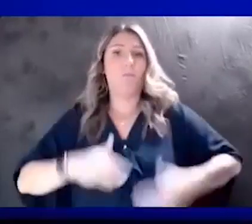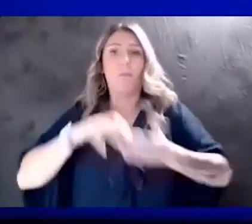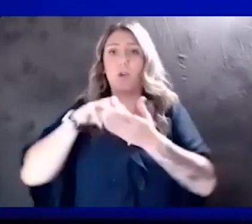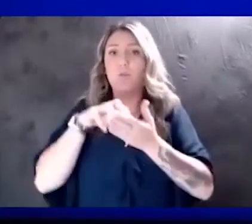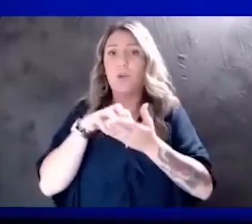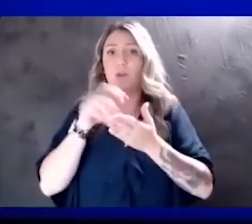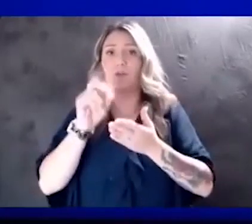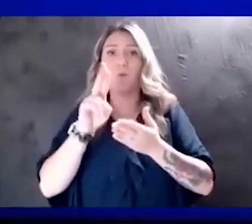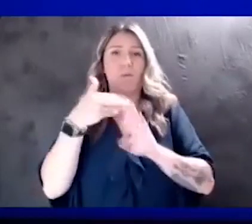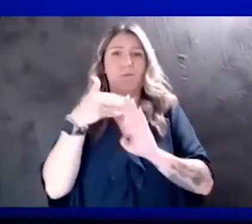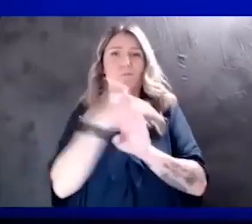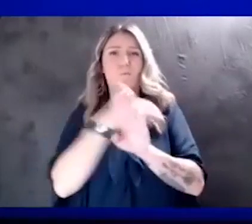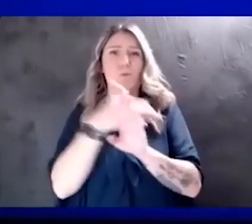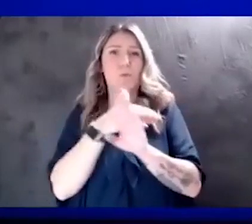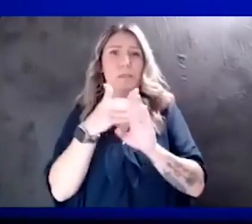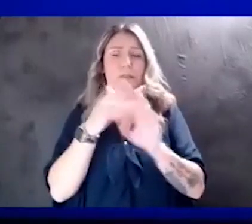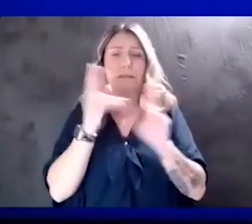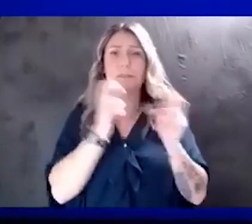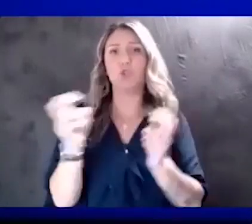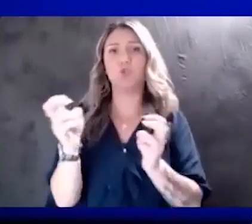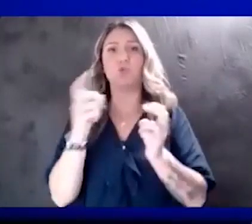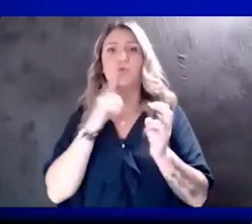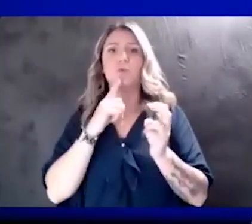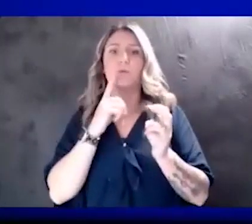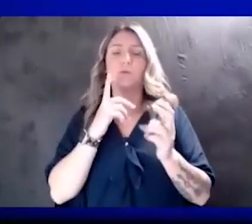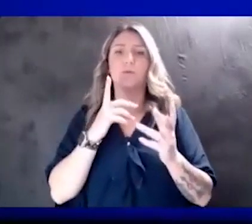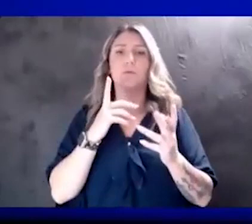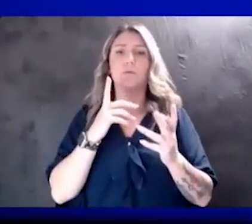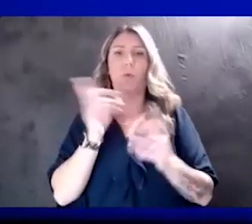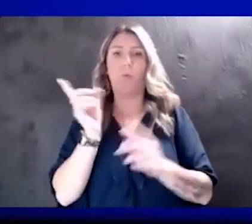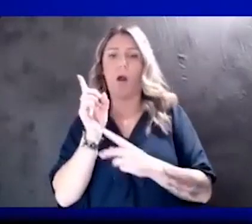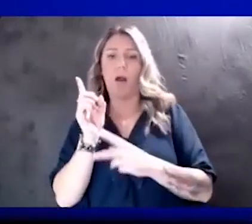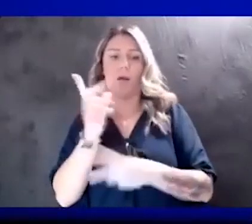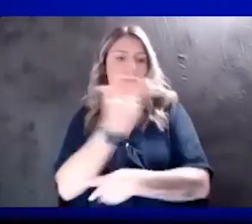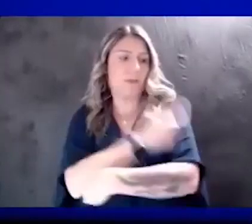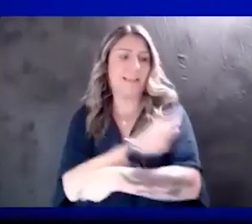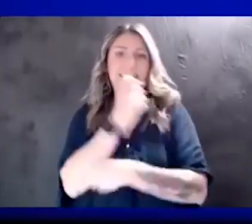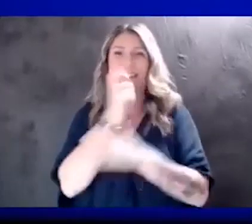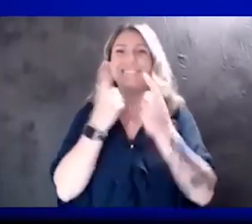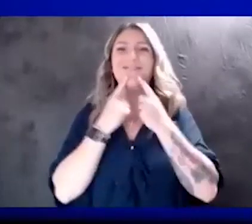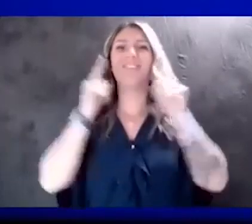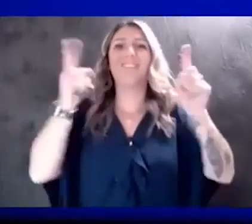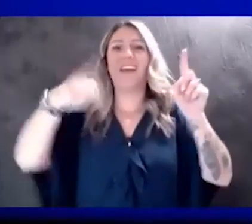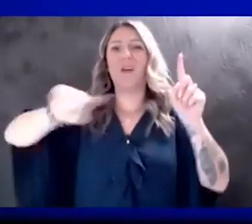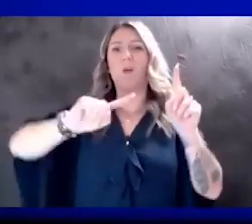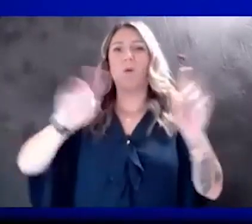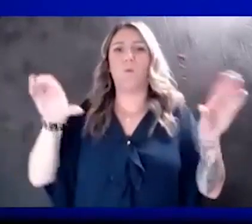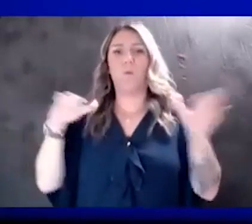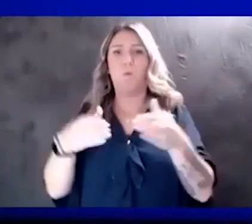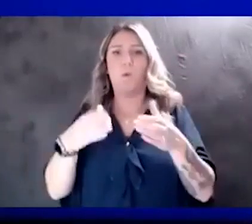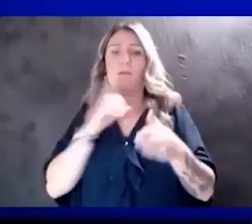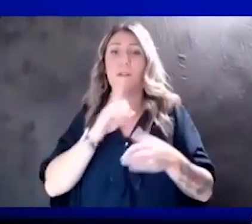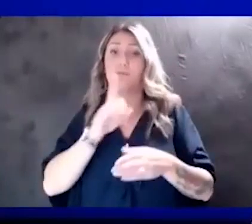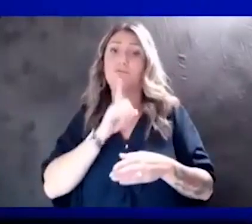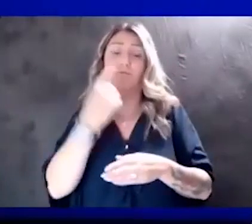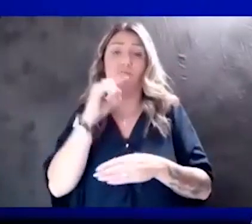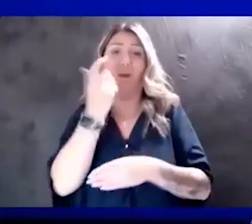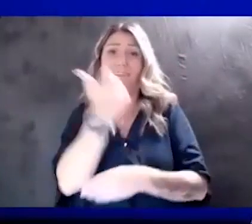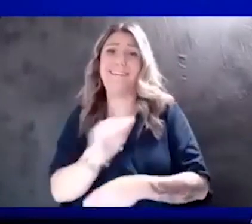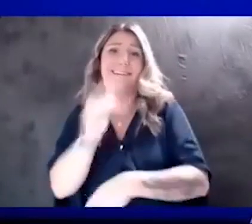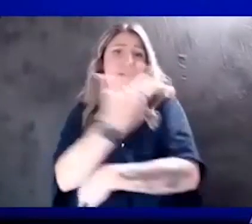condition, where the vaccine isn't as effective in those people. And that's true for COVID vaccines or any vaccine. If